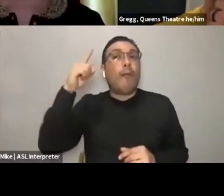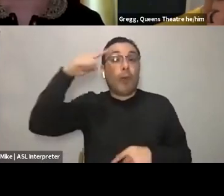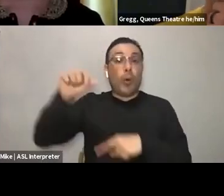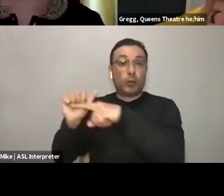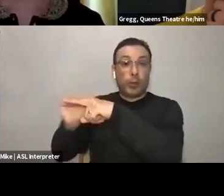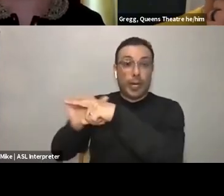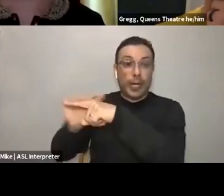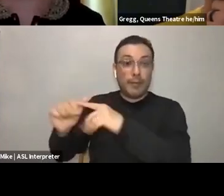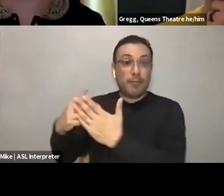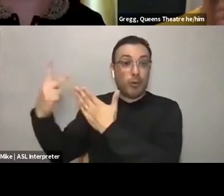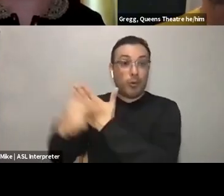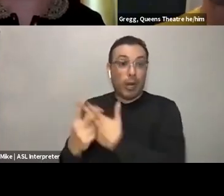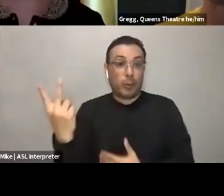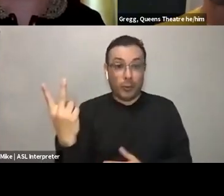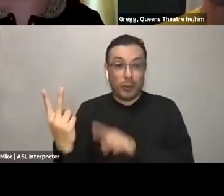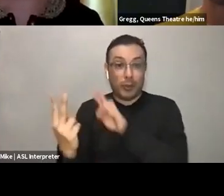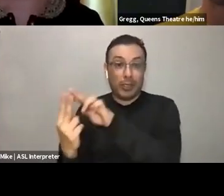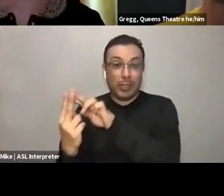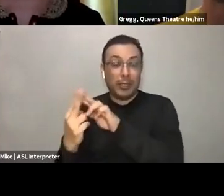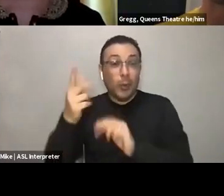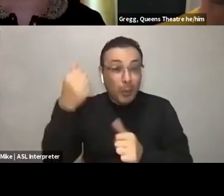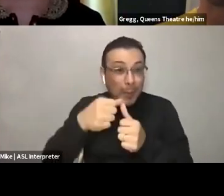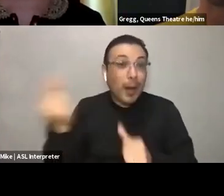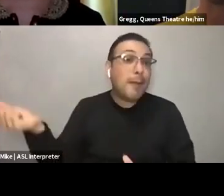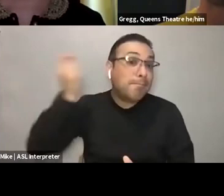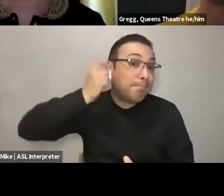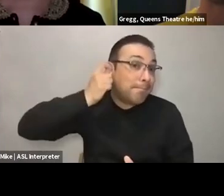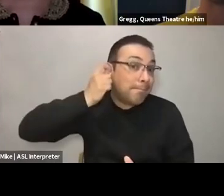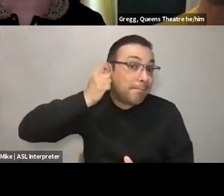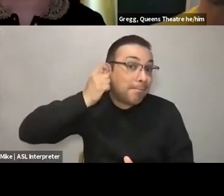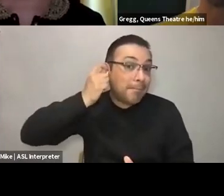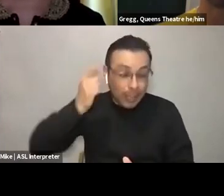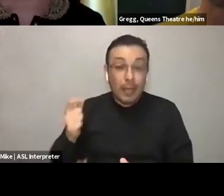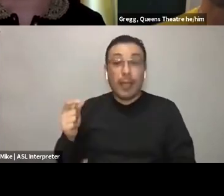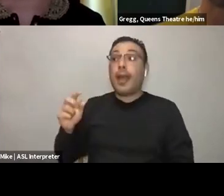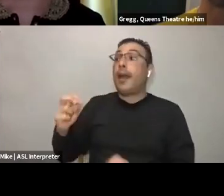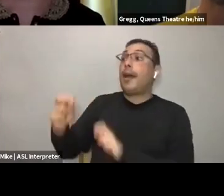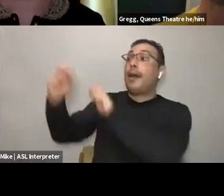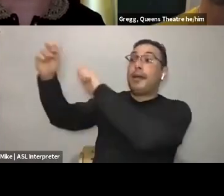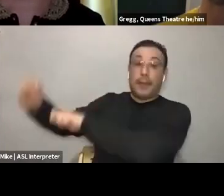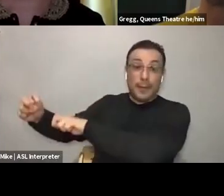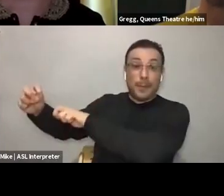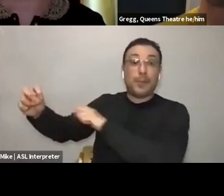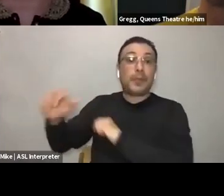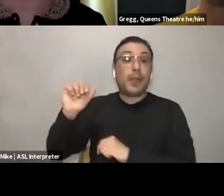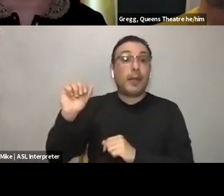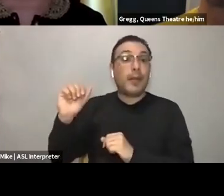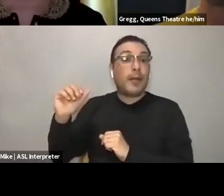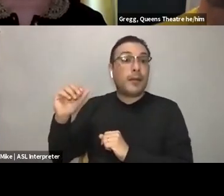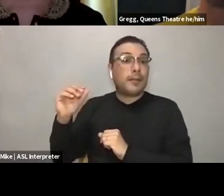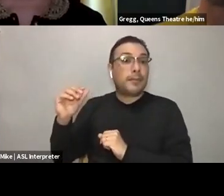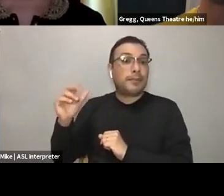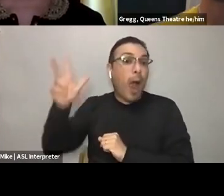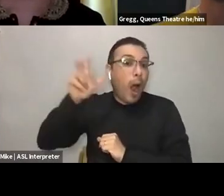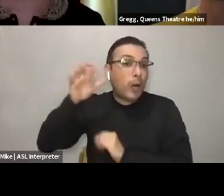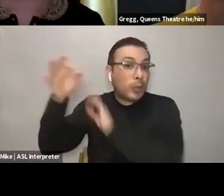the two people that we have, uh, have one earbud in and, uh, our audio describers are on our conference call. And so we're listening that's